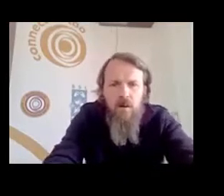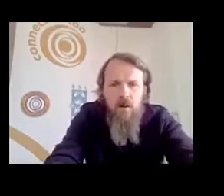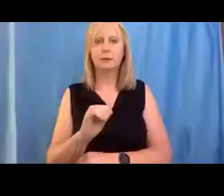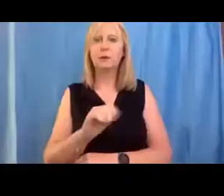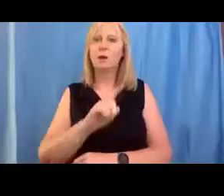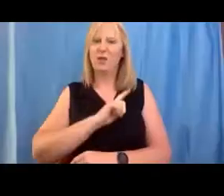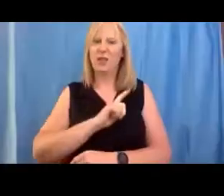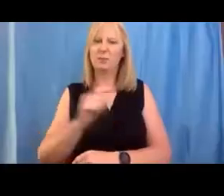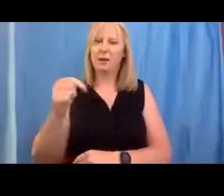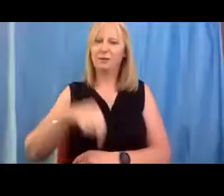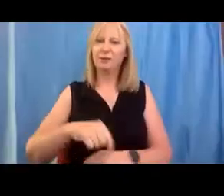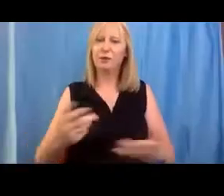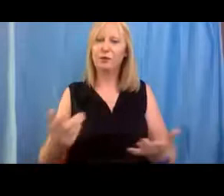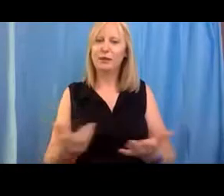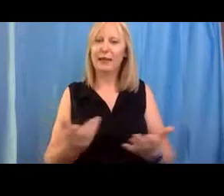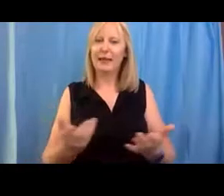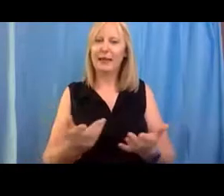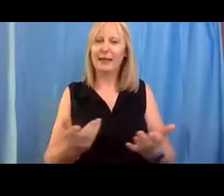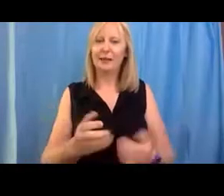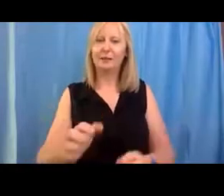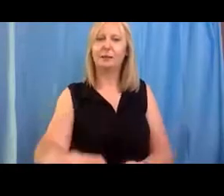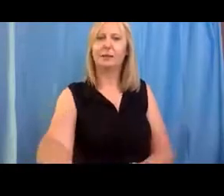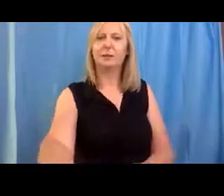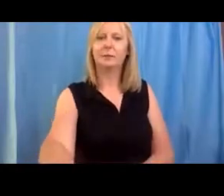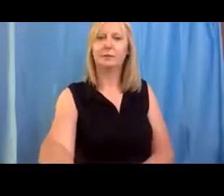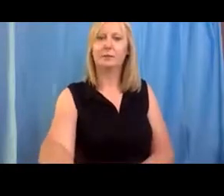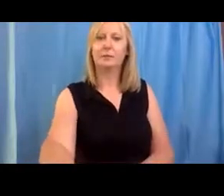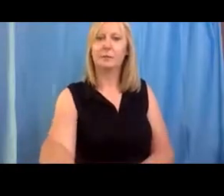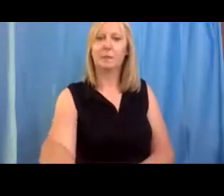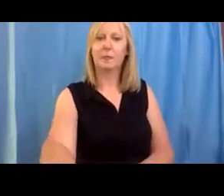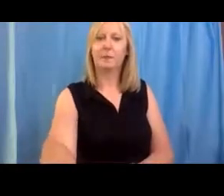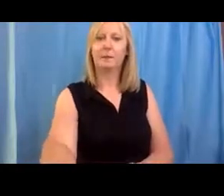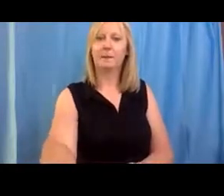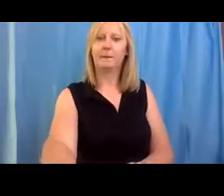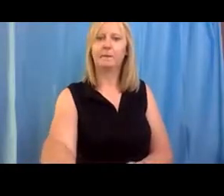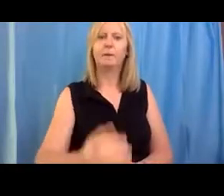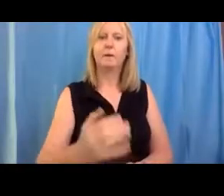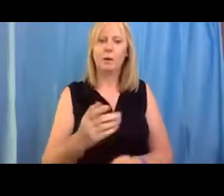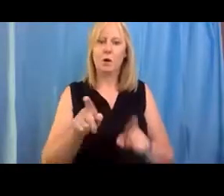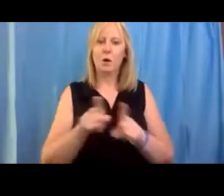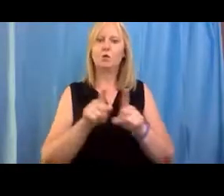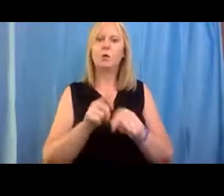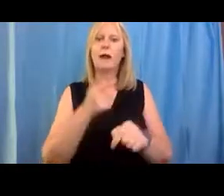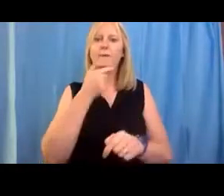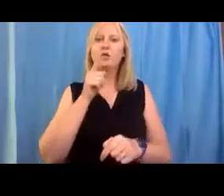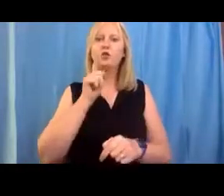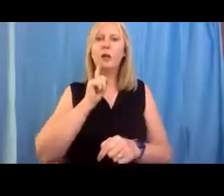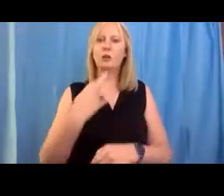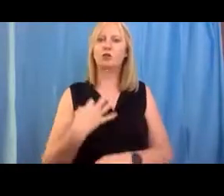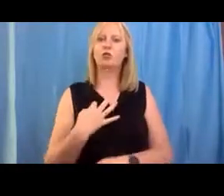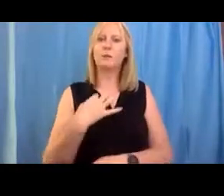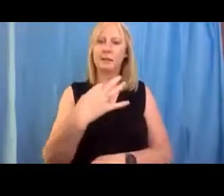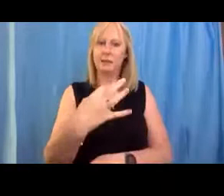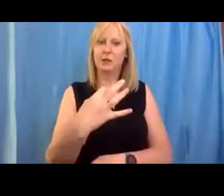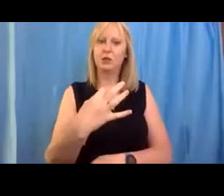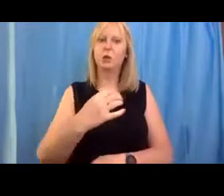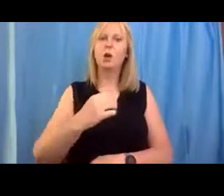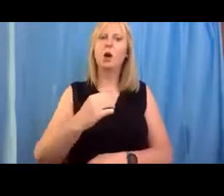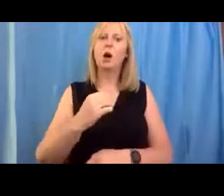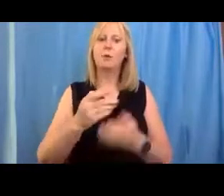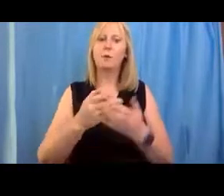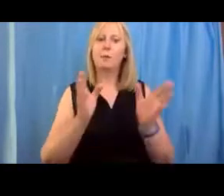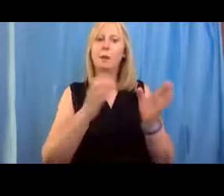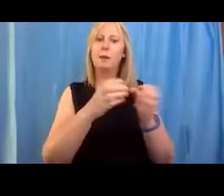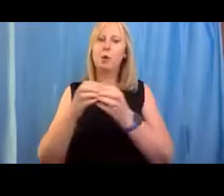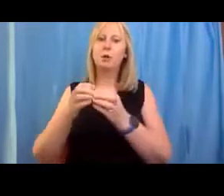you today as well. And also there's a gender representation of Public Boards Scotland Act. Basically, that's to ensure